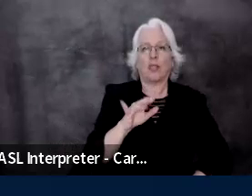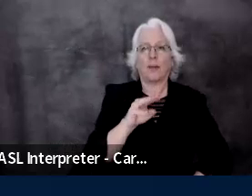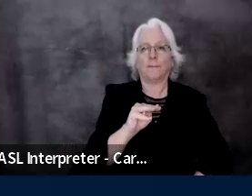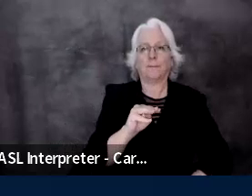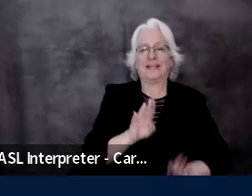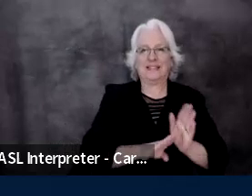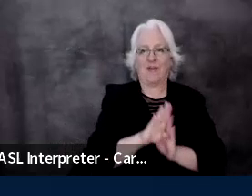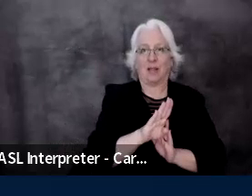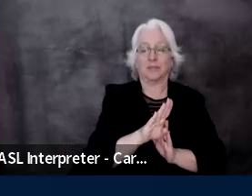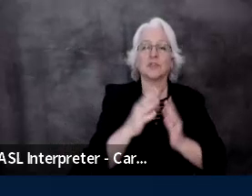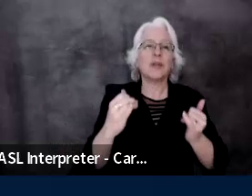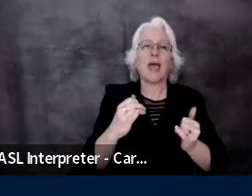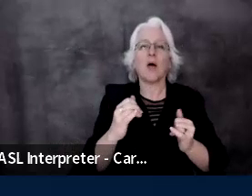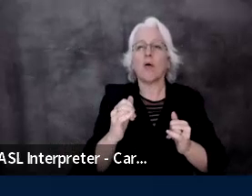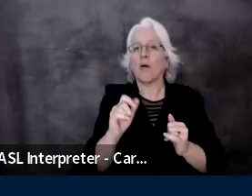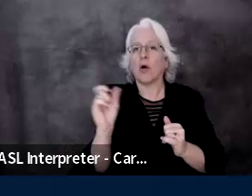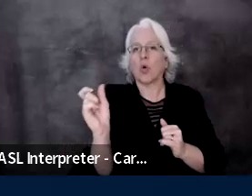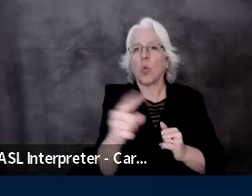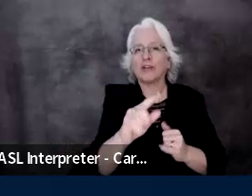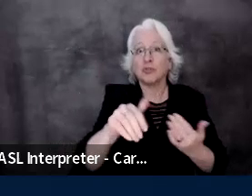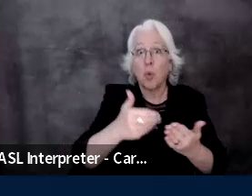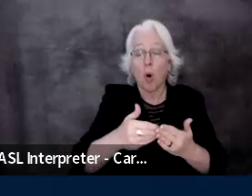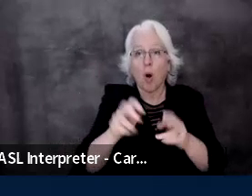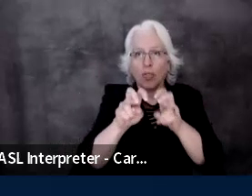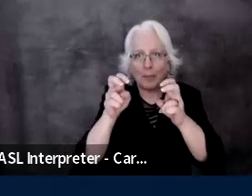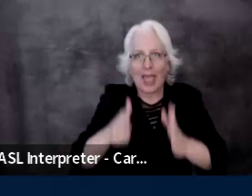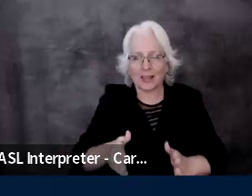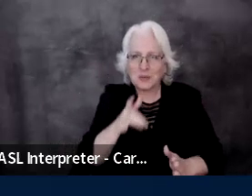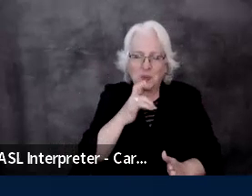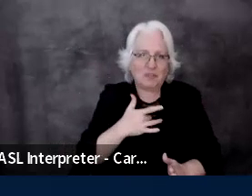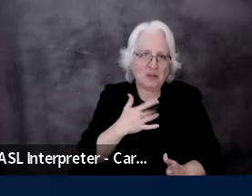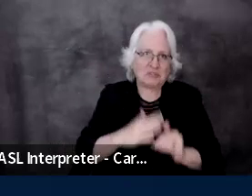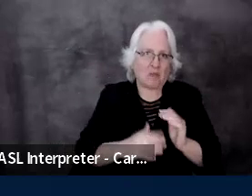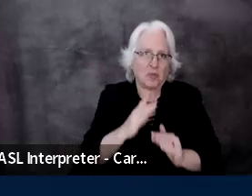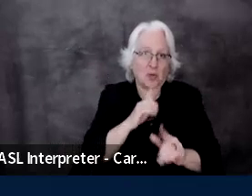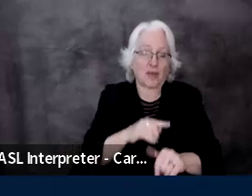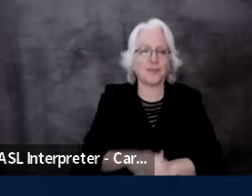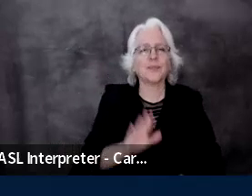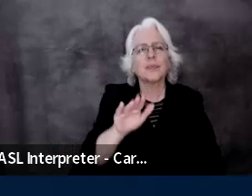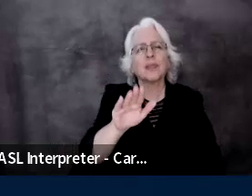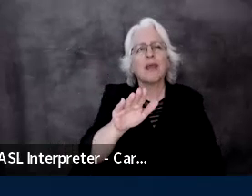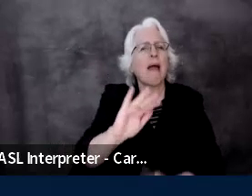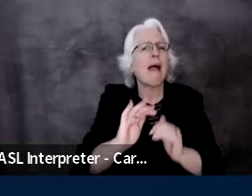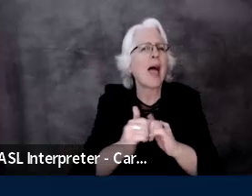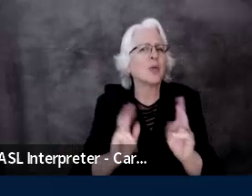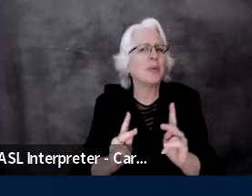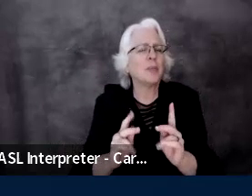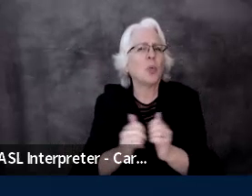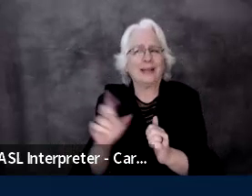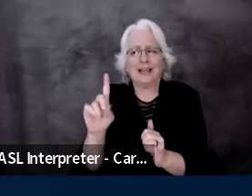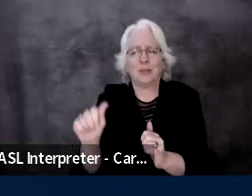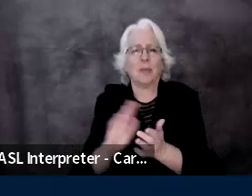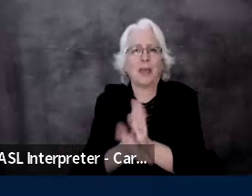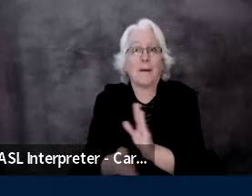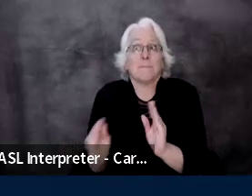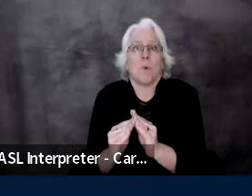all the panelists, whoever feels comfortable answering, how do people with disabilities get more engaged? How do